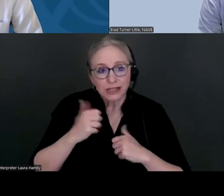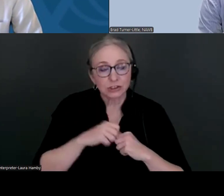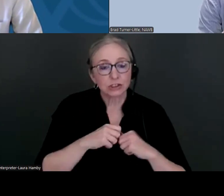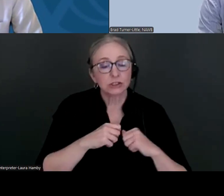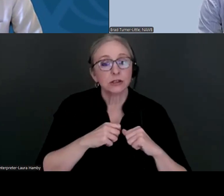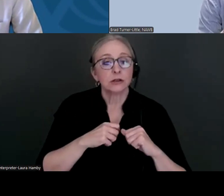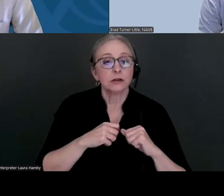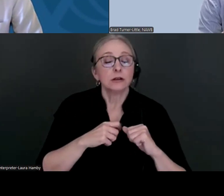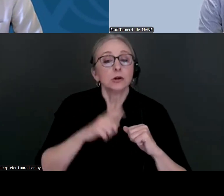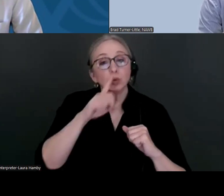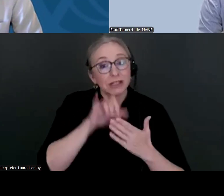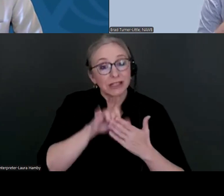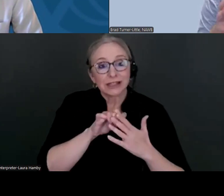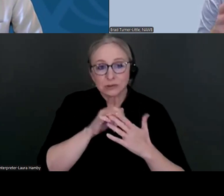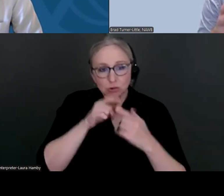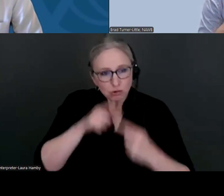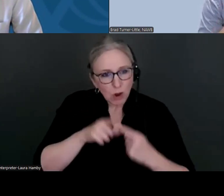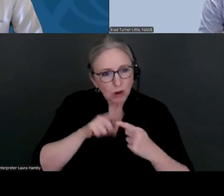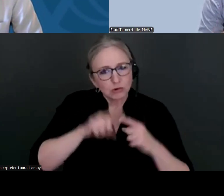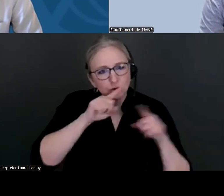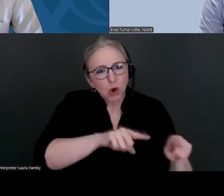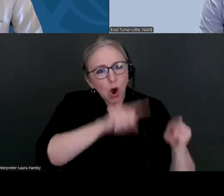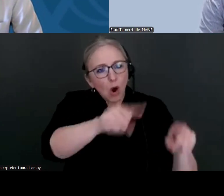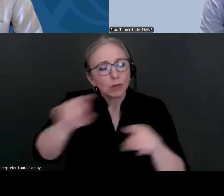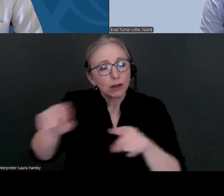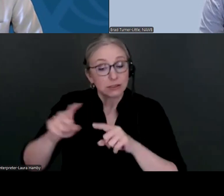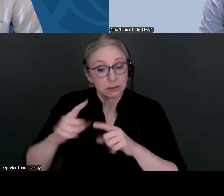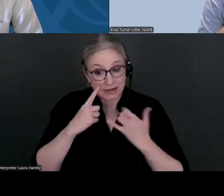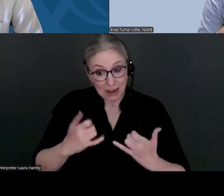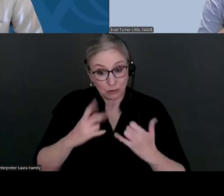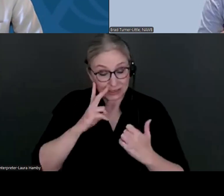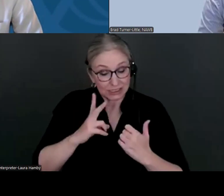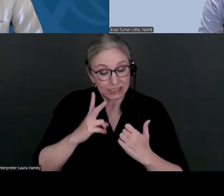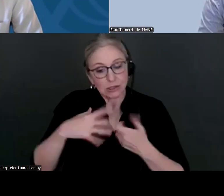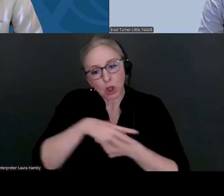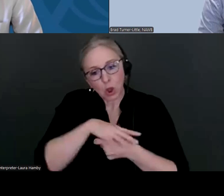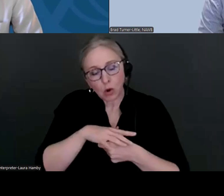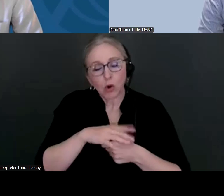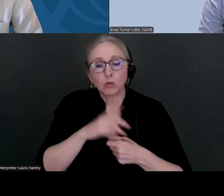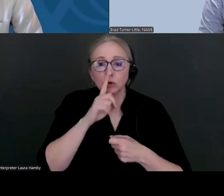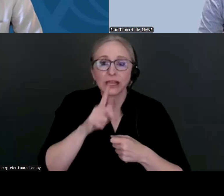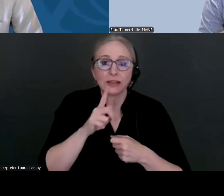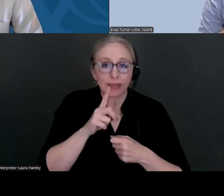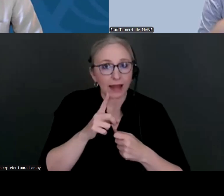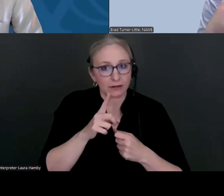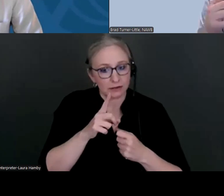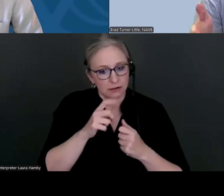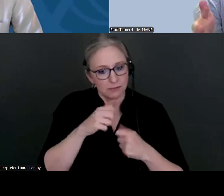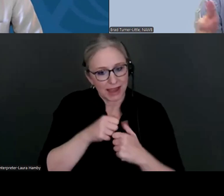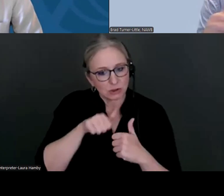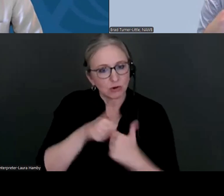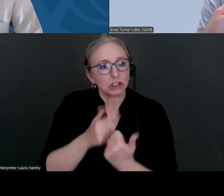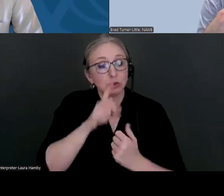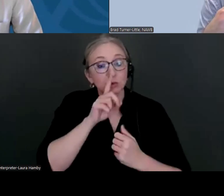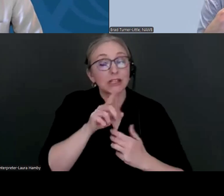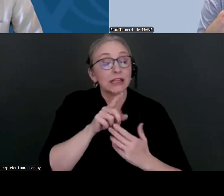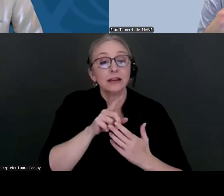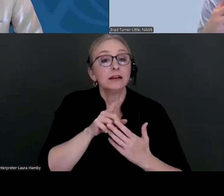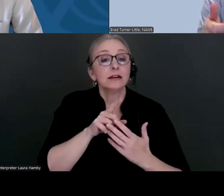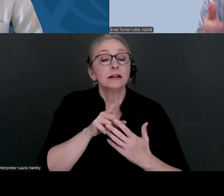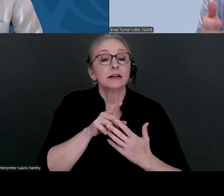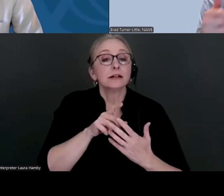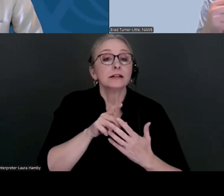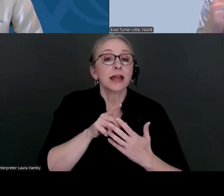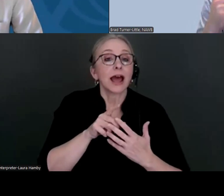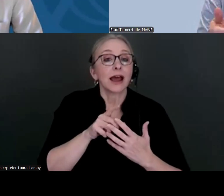and struggle to be able to get places. Now you see a lot of local workforce boards that have created mobile strategies where they take the